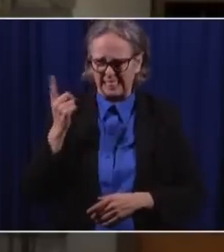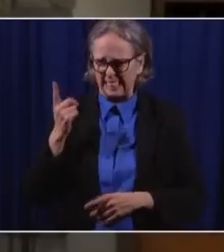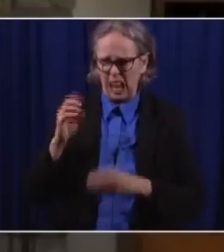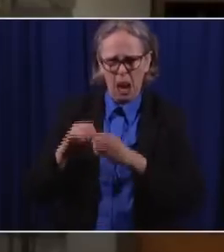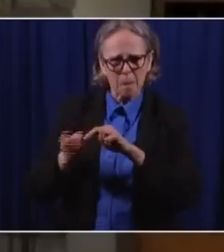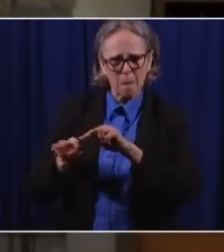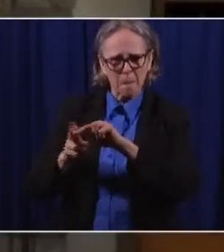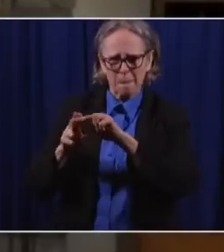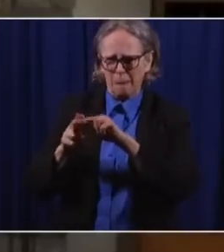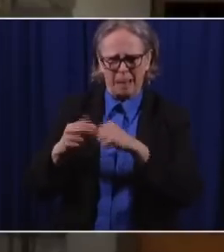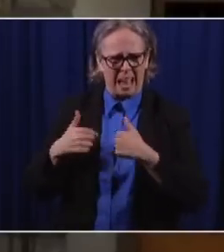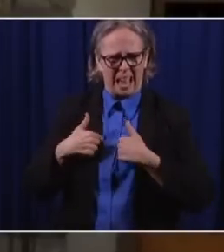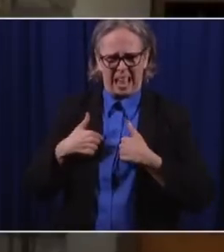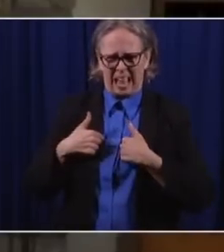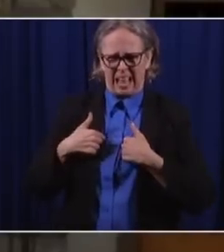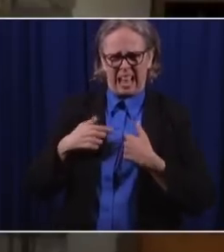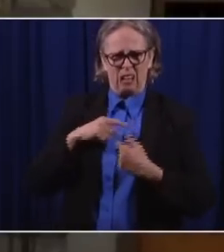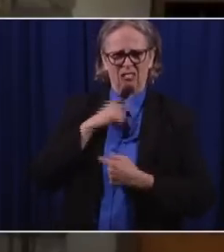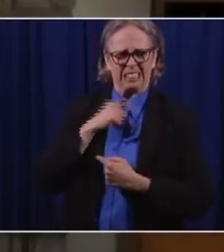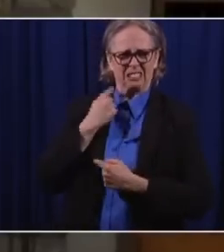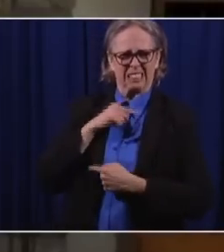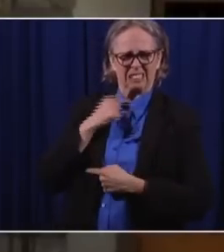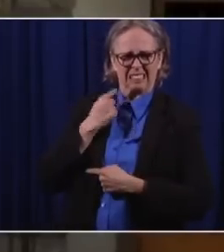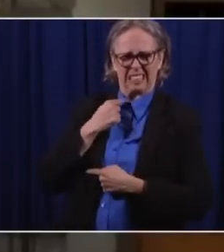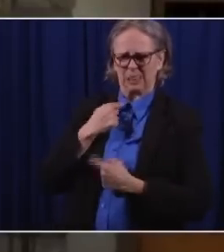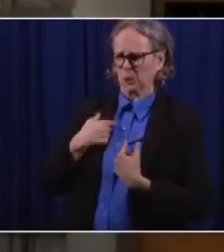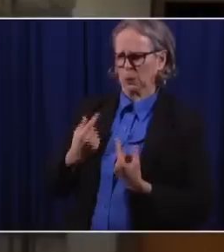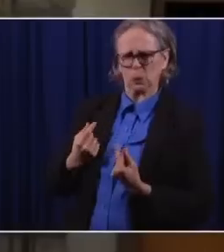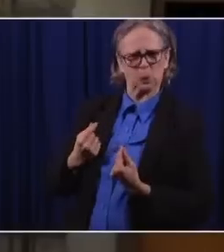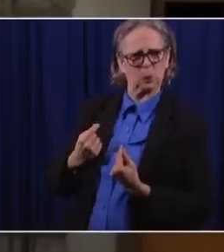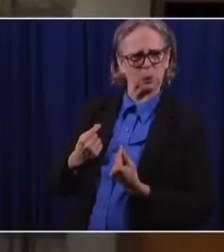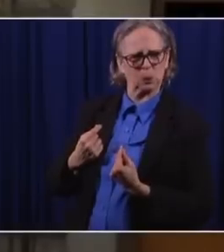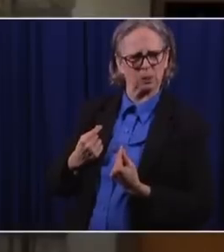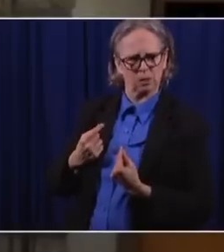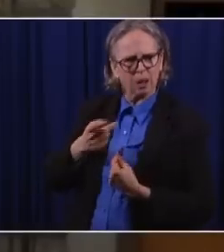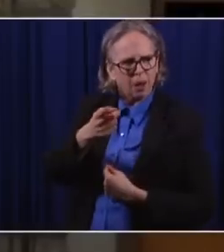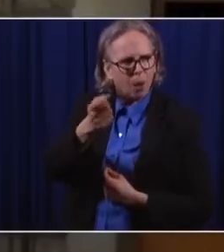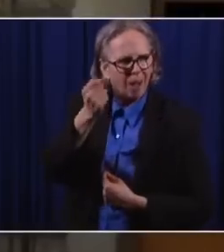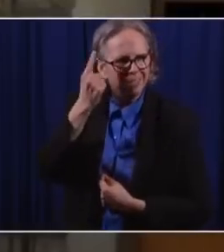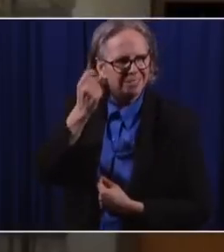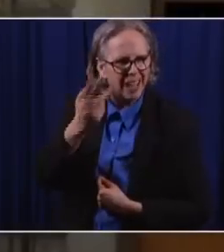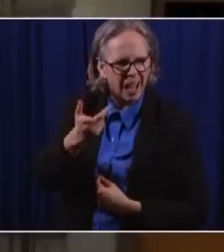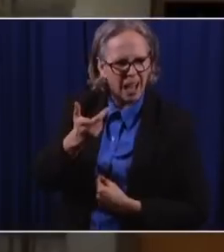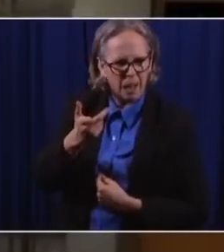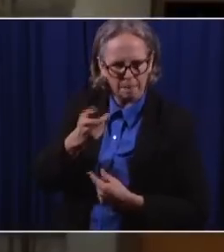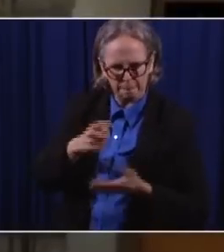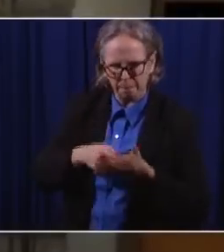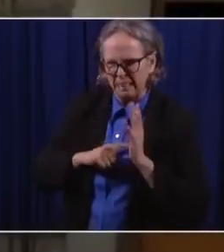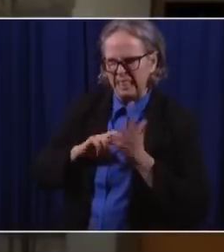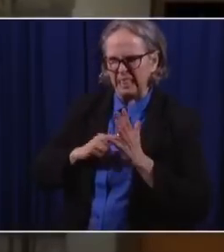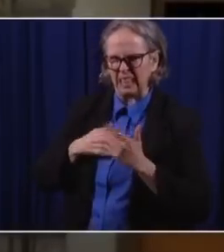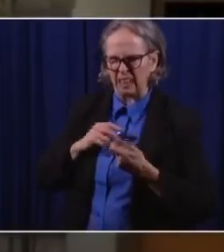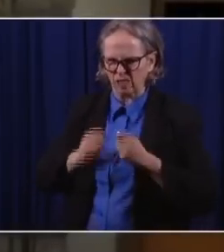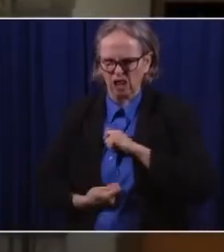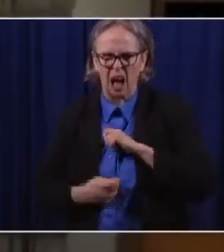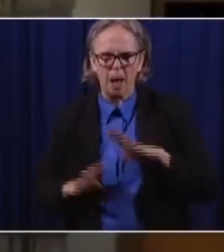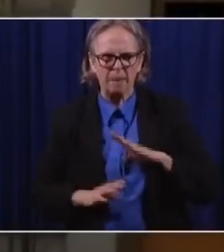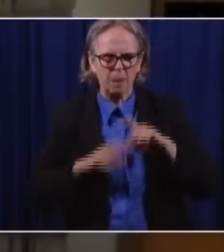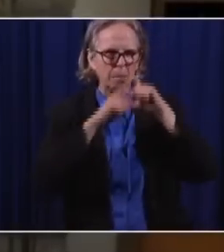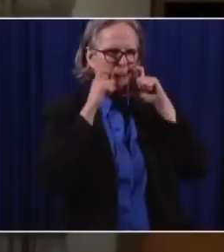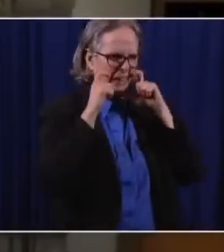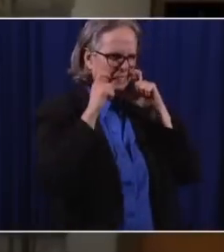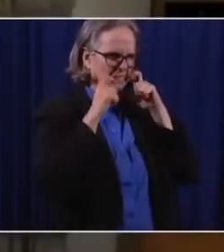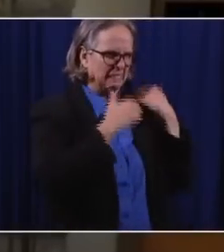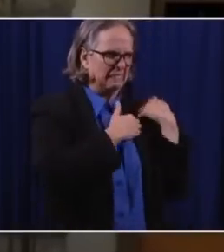be a more realization of what needs to be done. And I believe from talking to some of the health commissioners that we're starting to see that, particularly in our rural counties that have